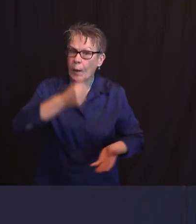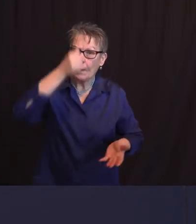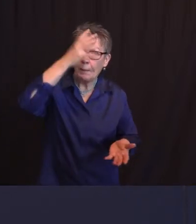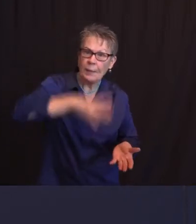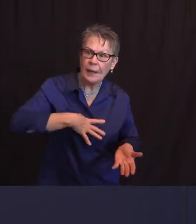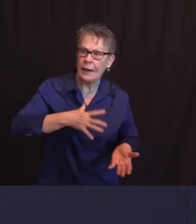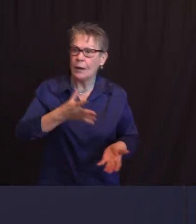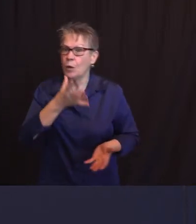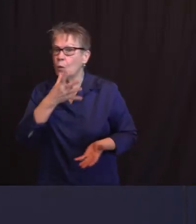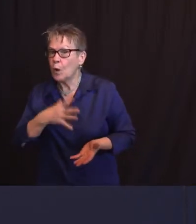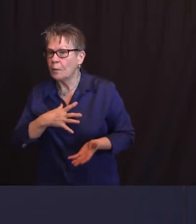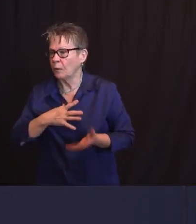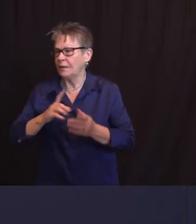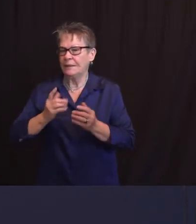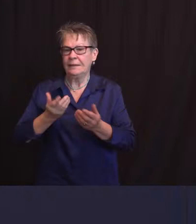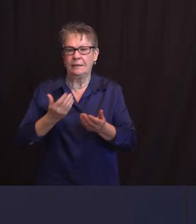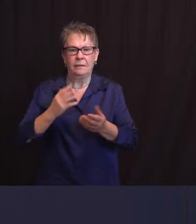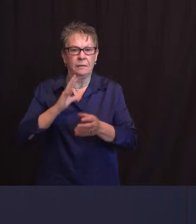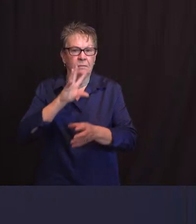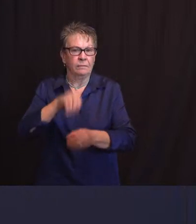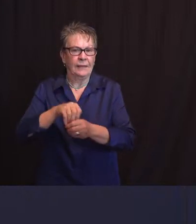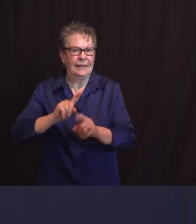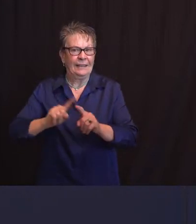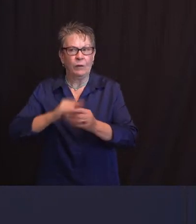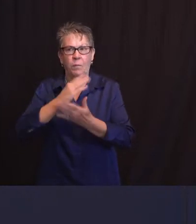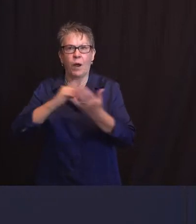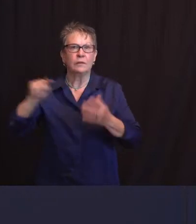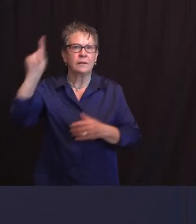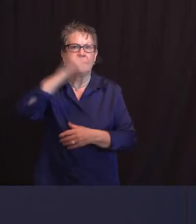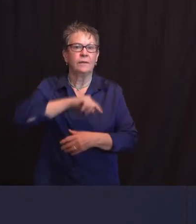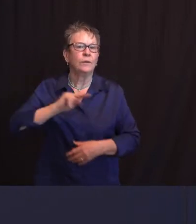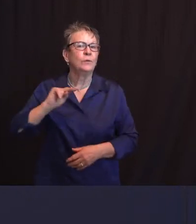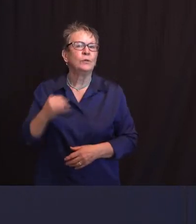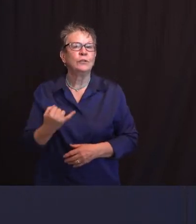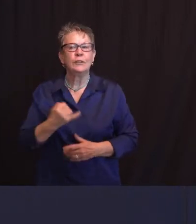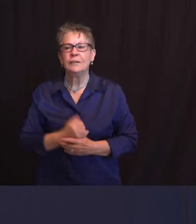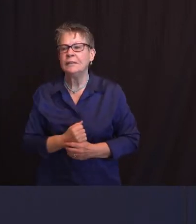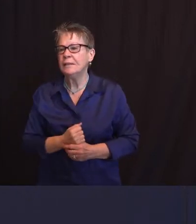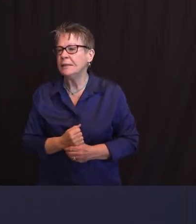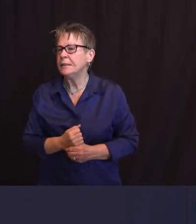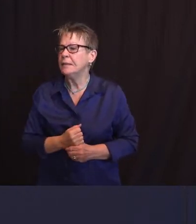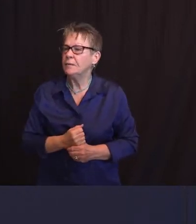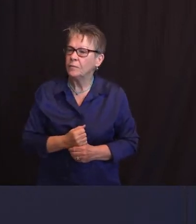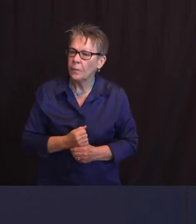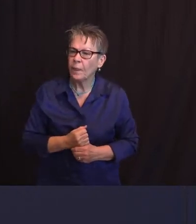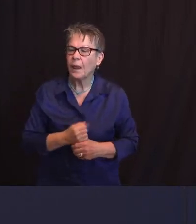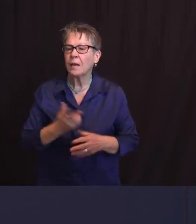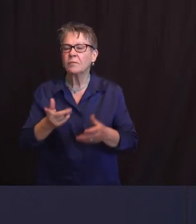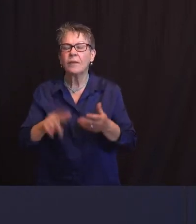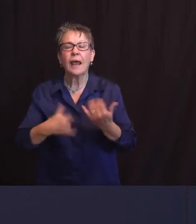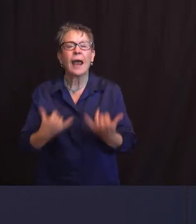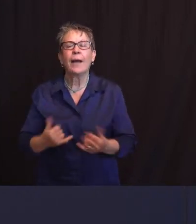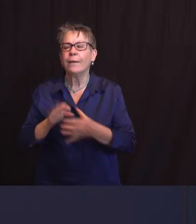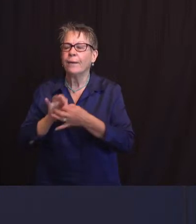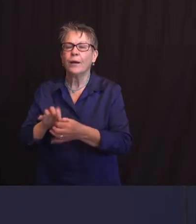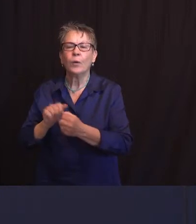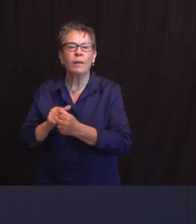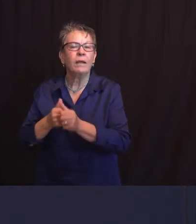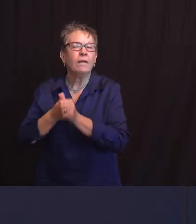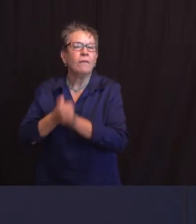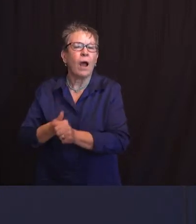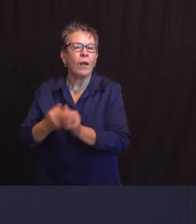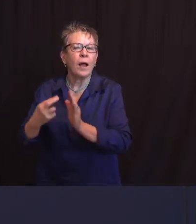met with regards to executive order compliance, ABC on Friday night conducted 73 compliance